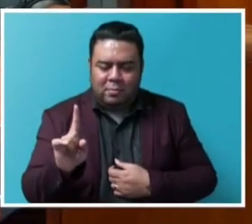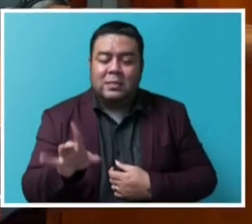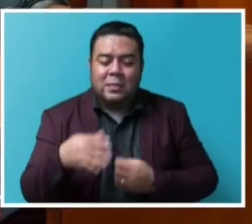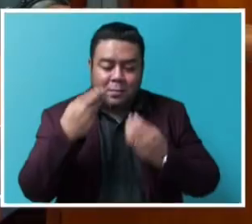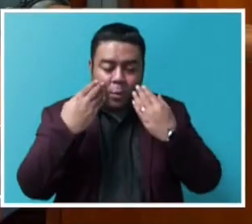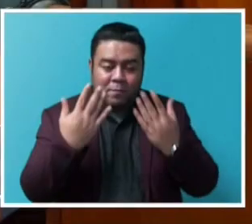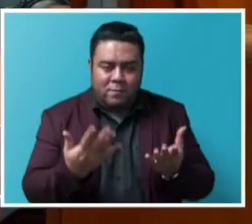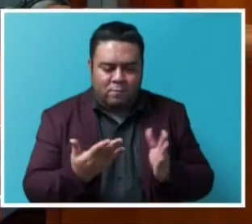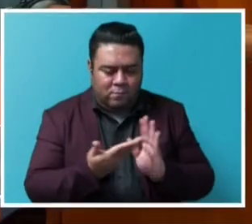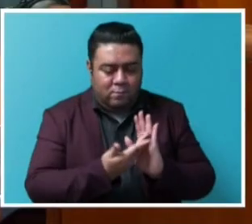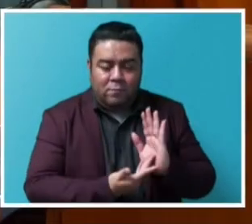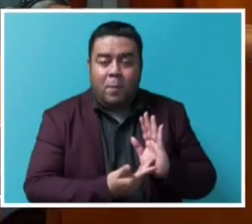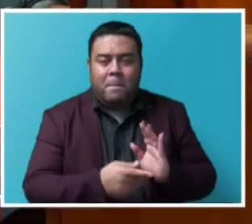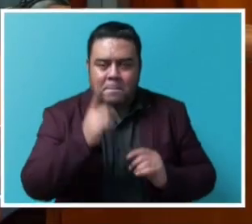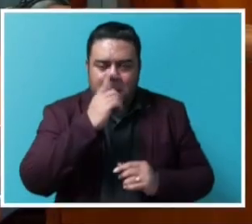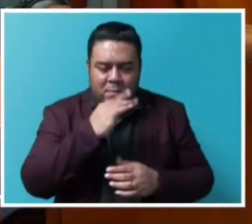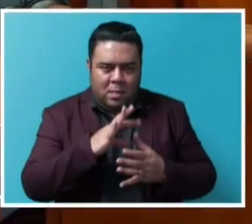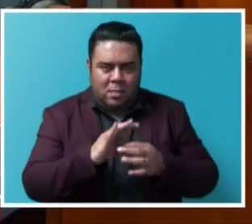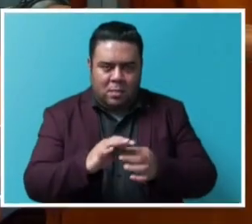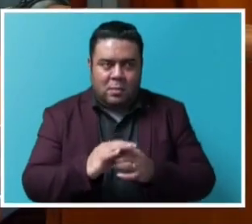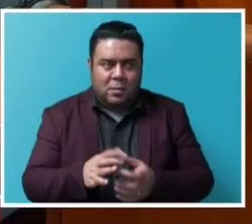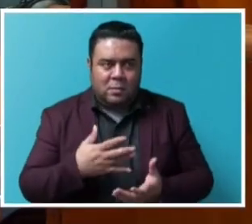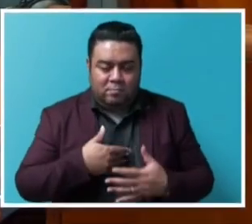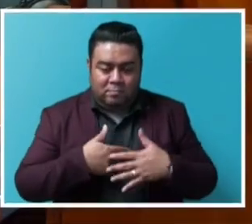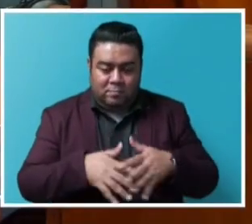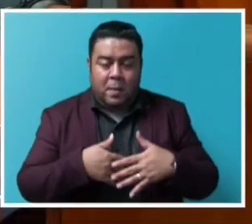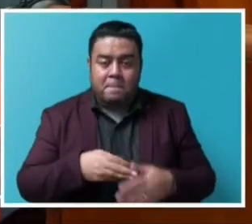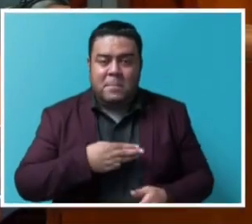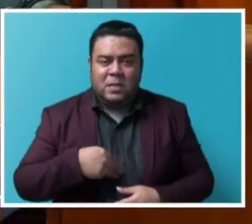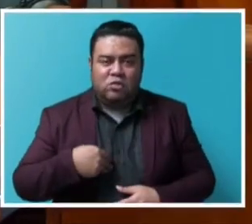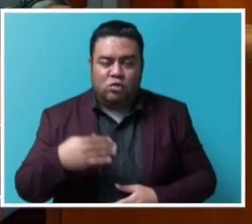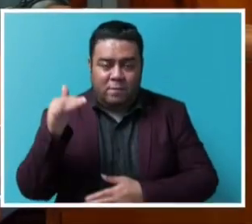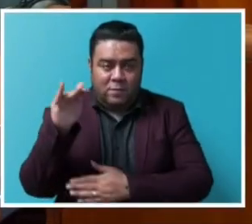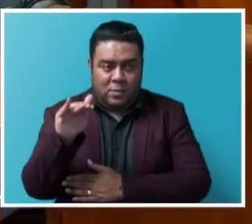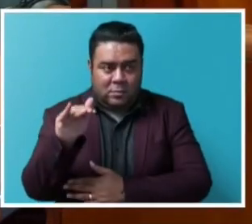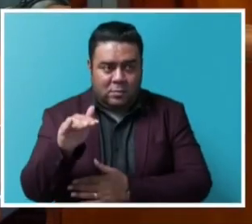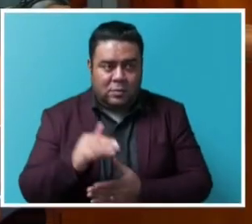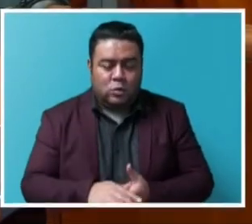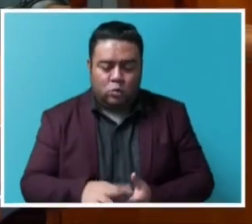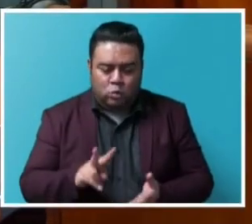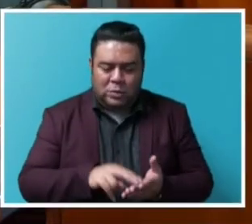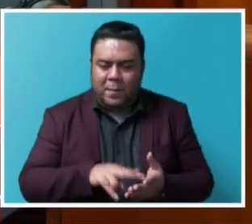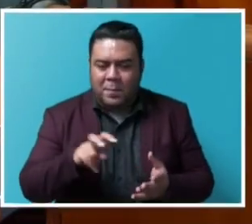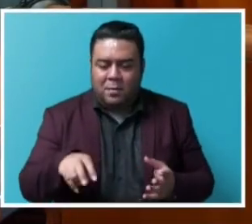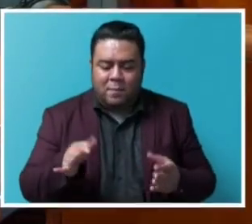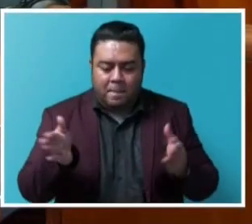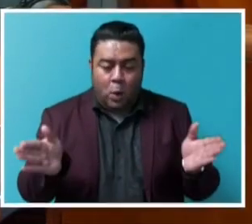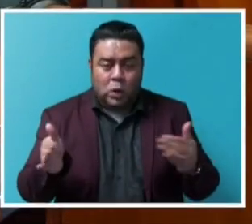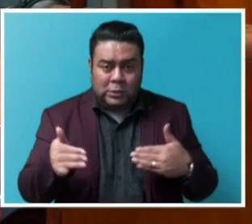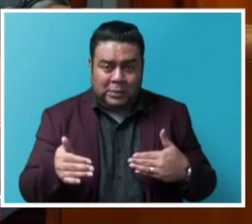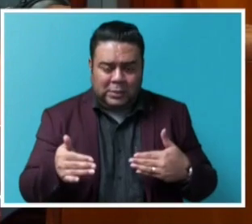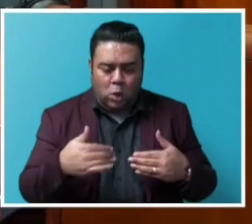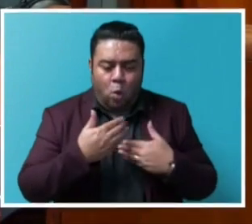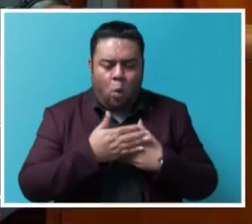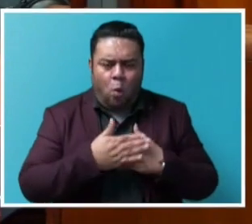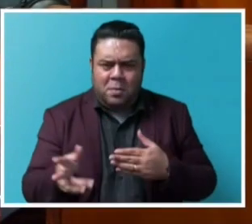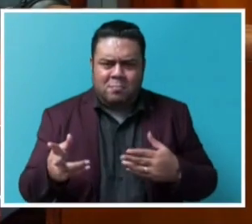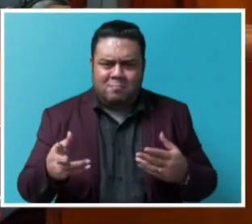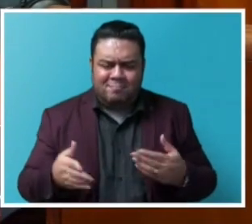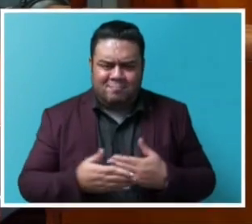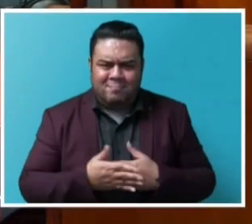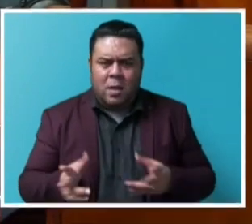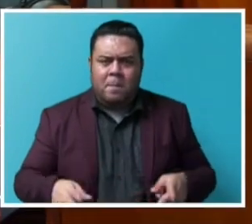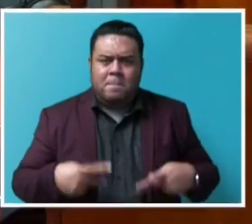people. And I give marching orders to the Ministry of Foreign Affairs to step out of the box, open doors, and